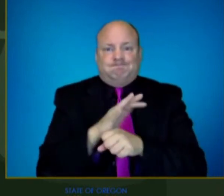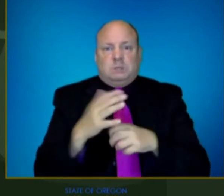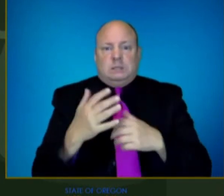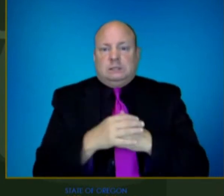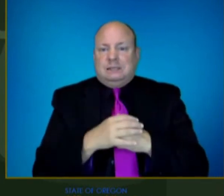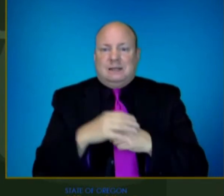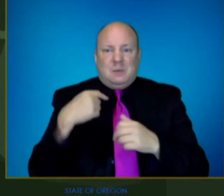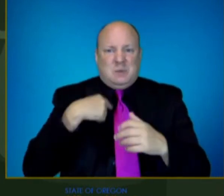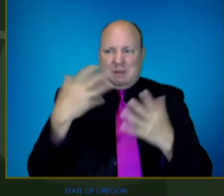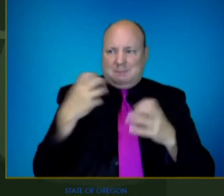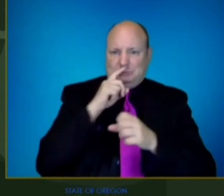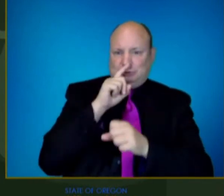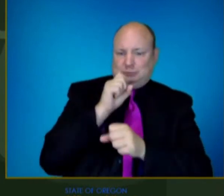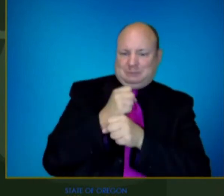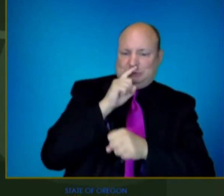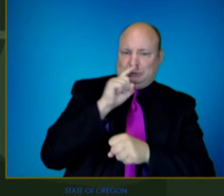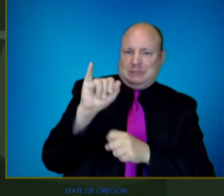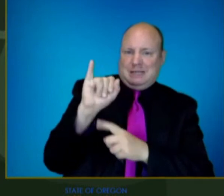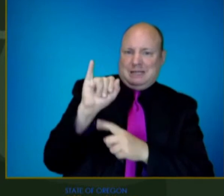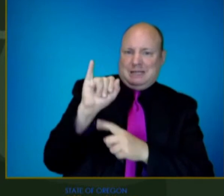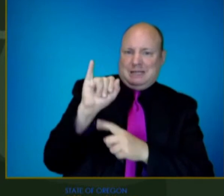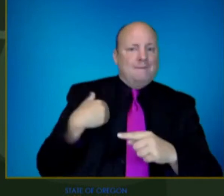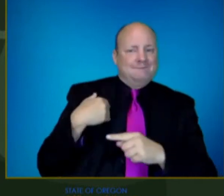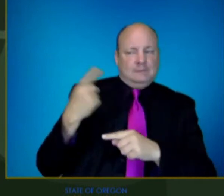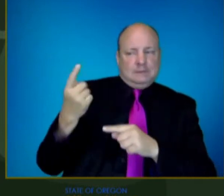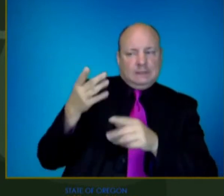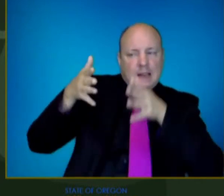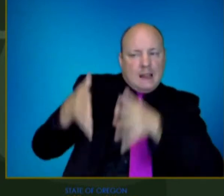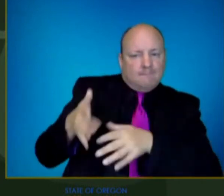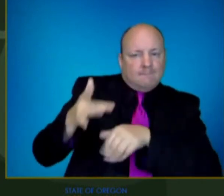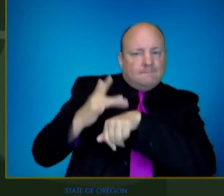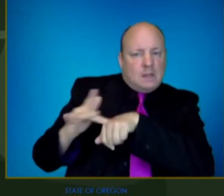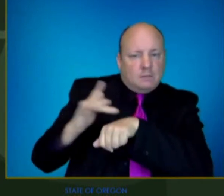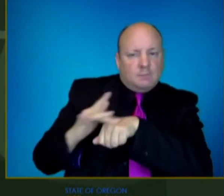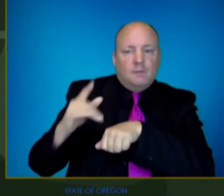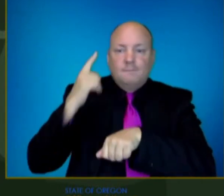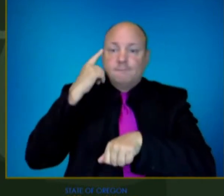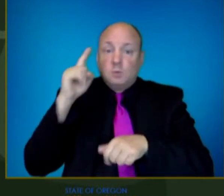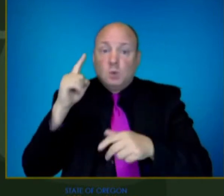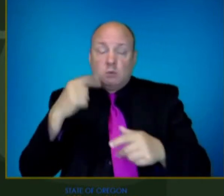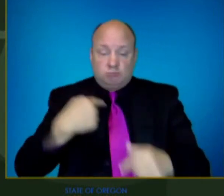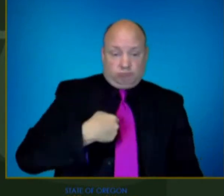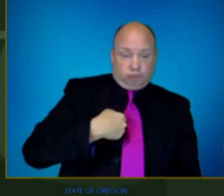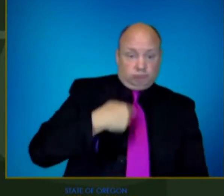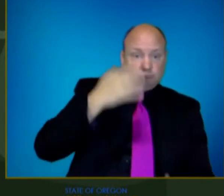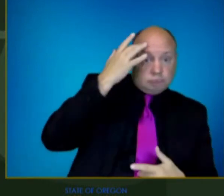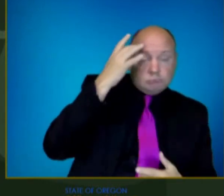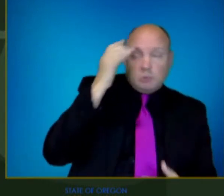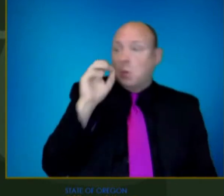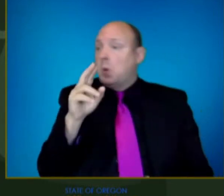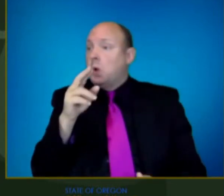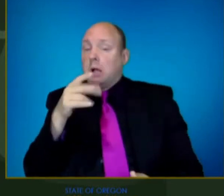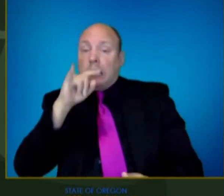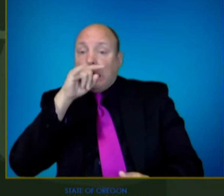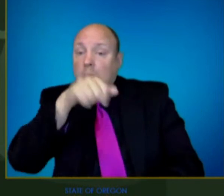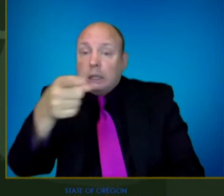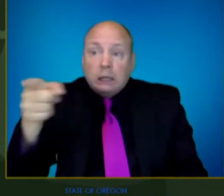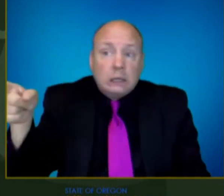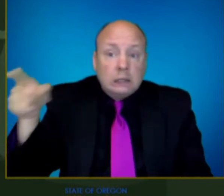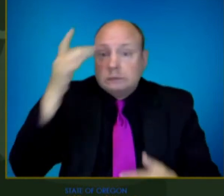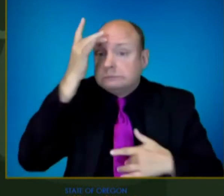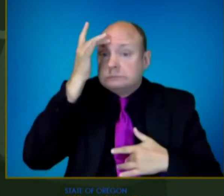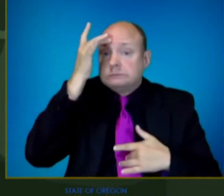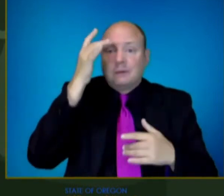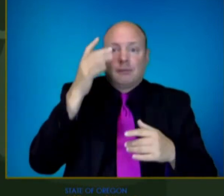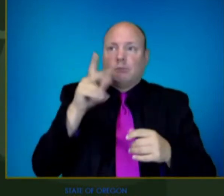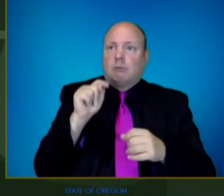we, their kids, or other family members need one. Today, those beds are much harder to come by, and they'll grow even more